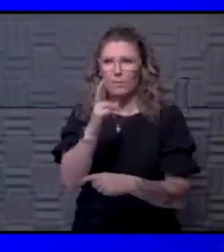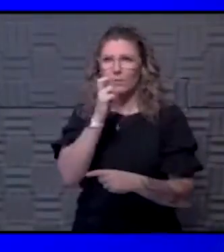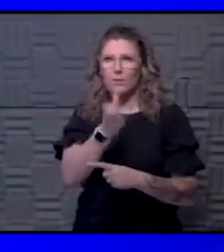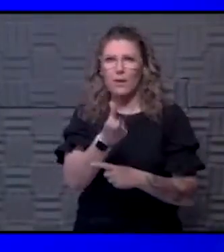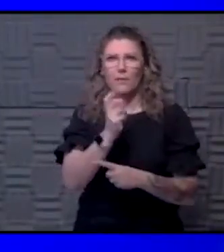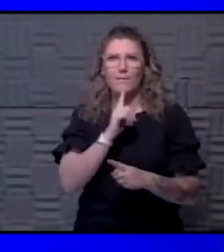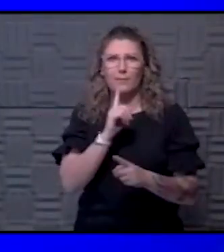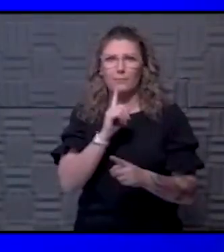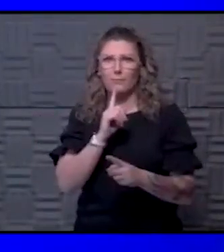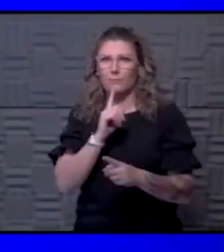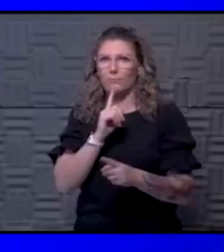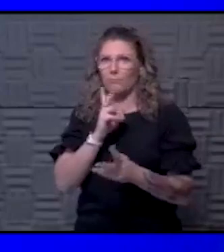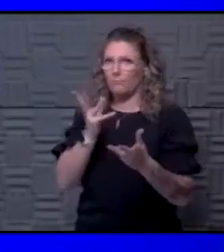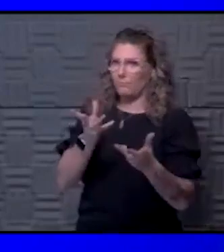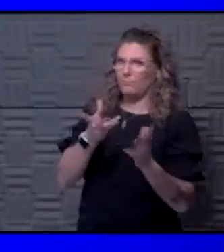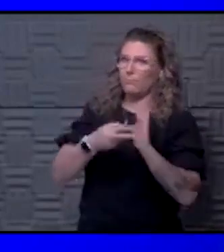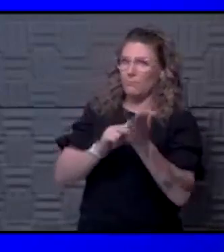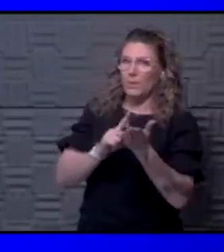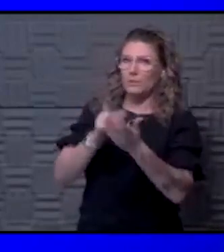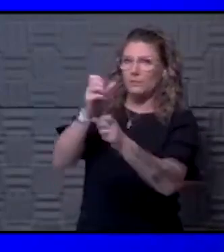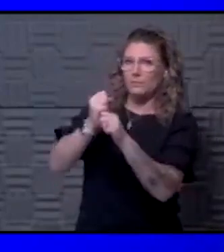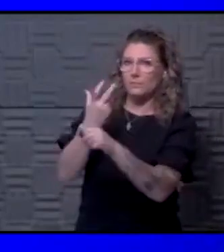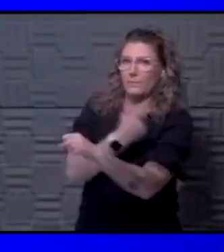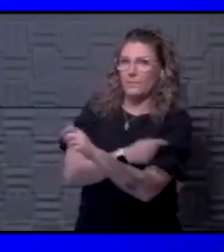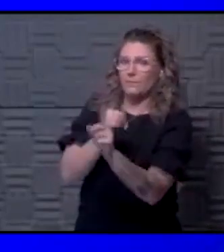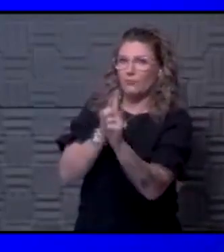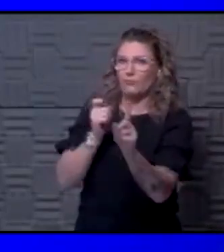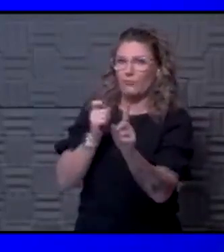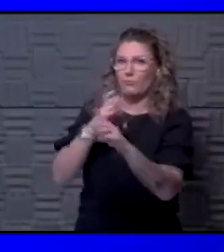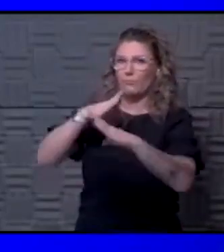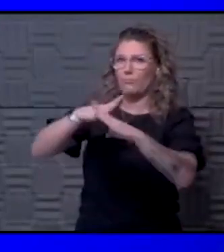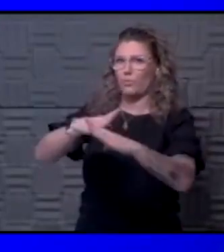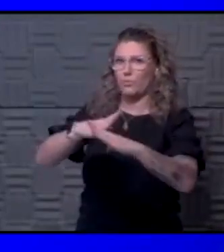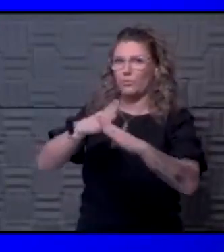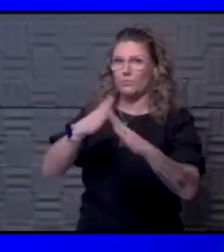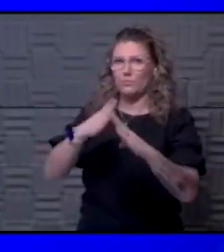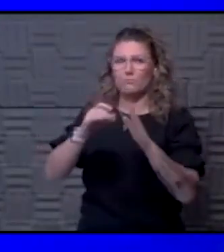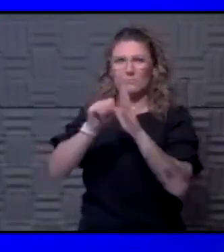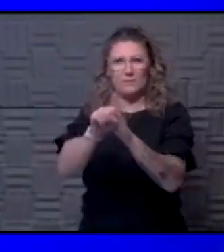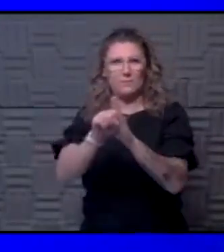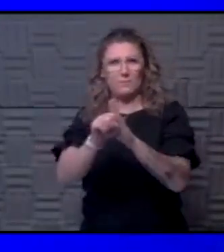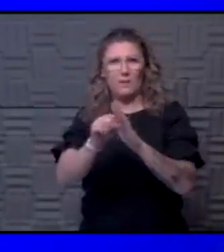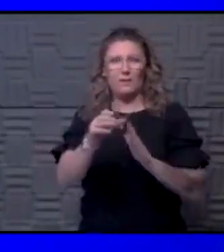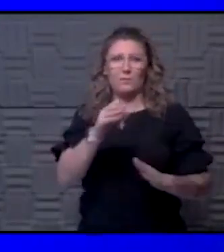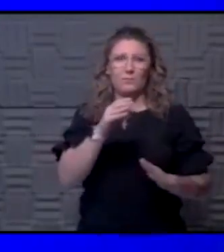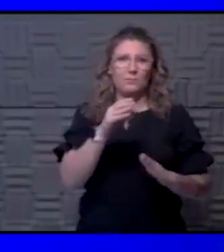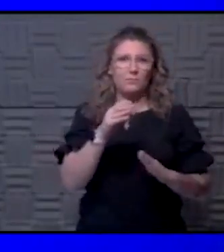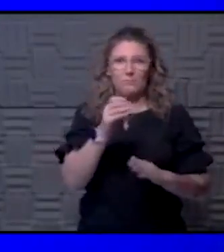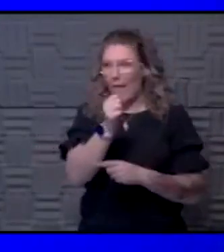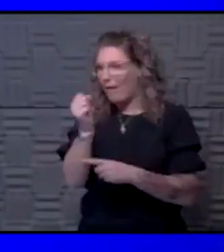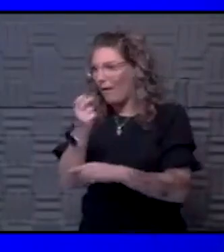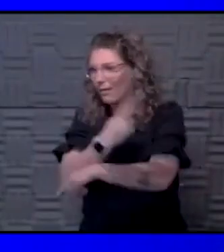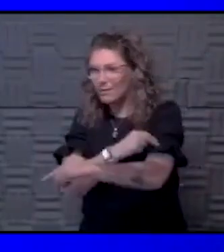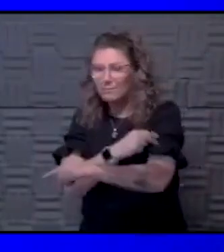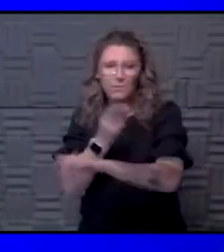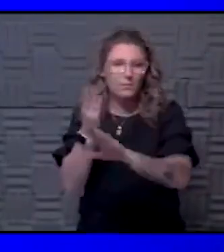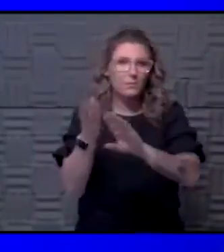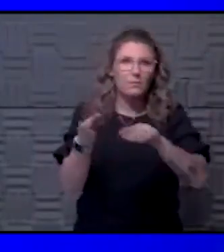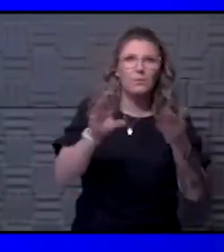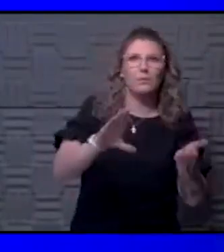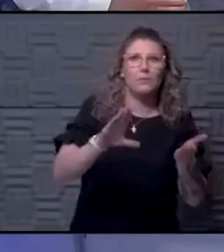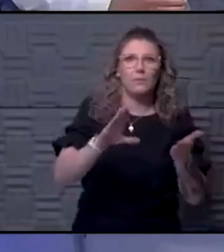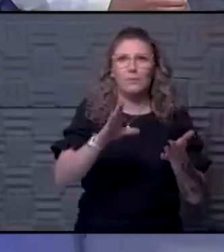you attribute getting the vaccine to protection from getting symptomatic disease, hospitalization, severe disease, and